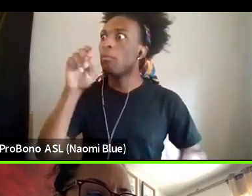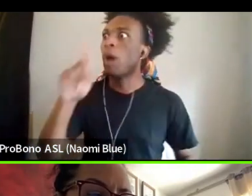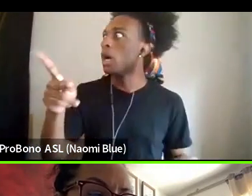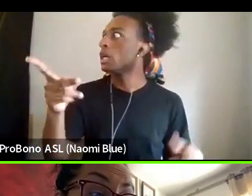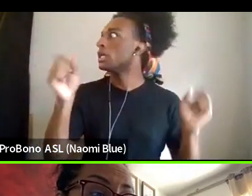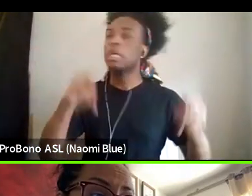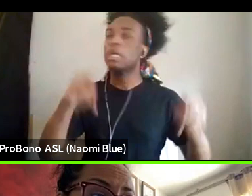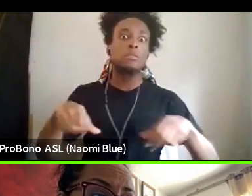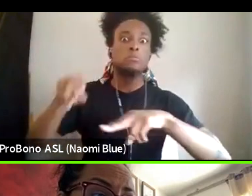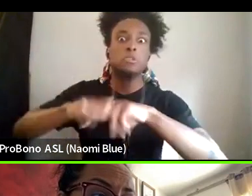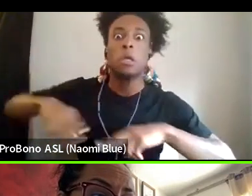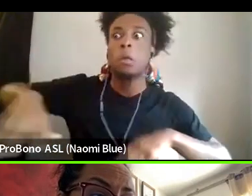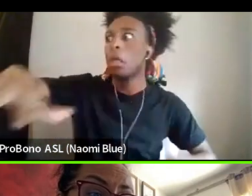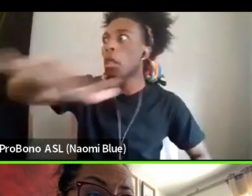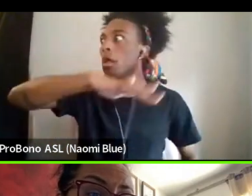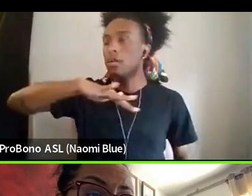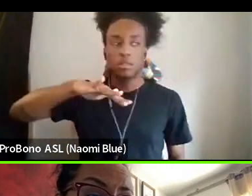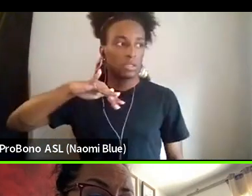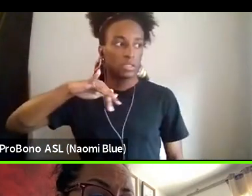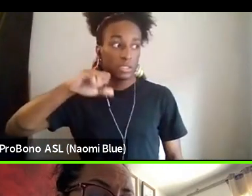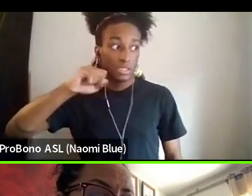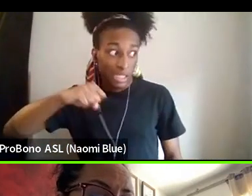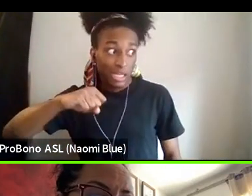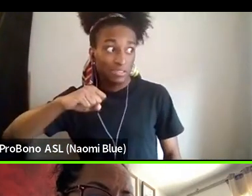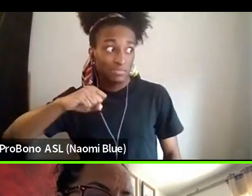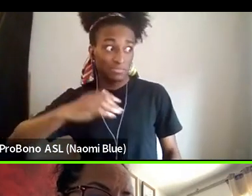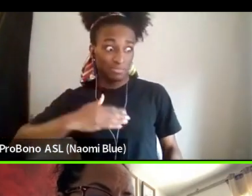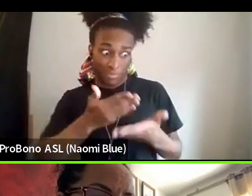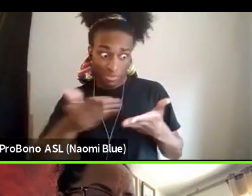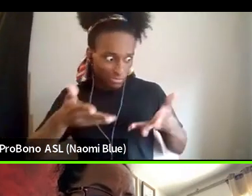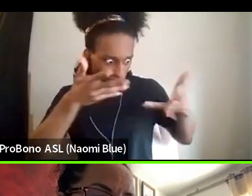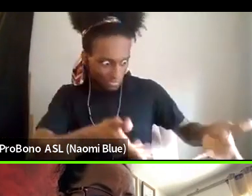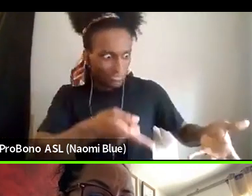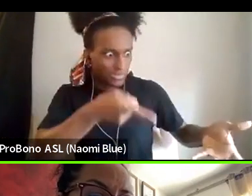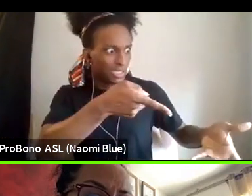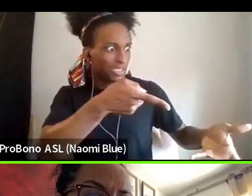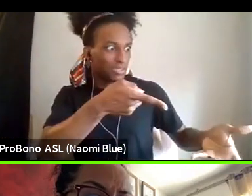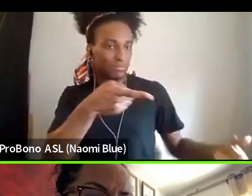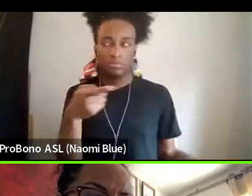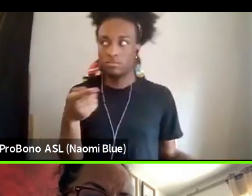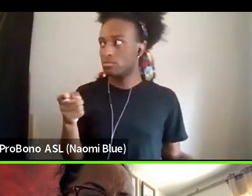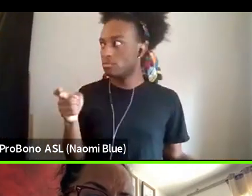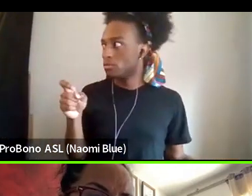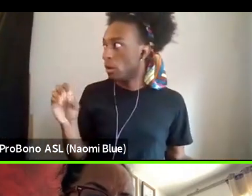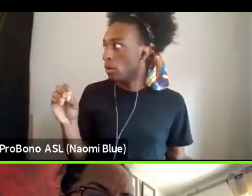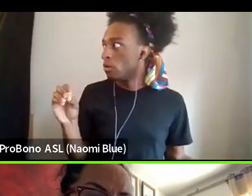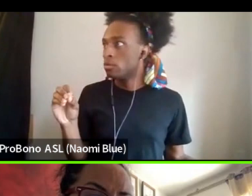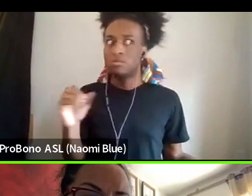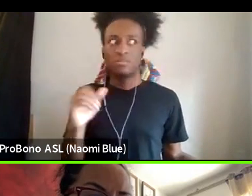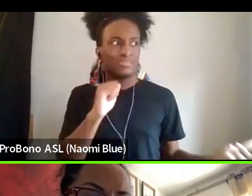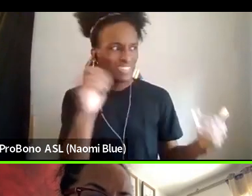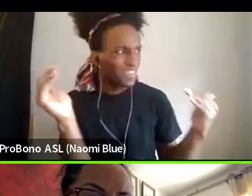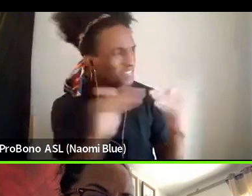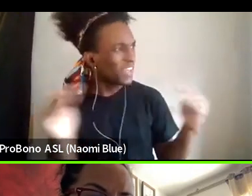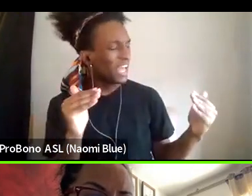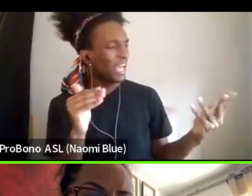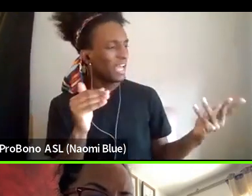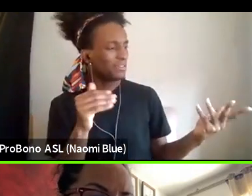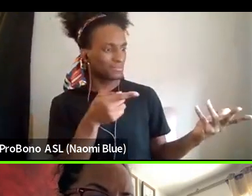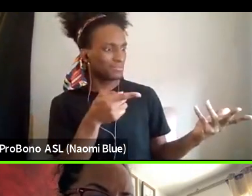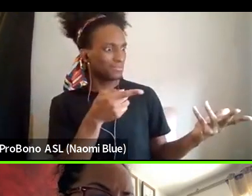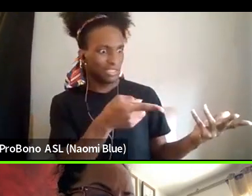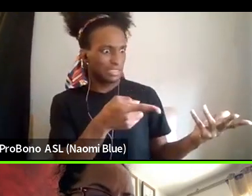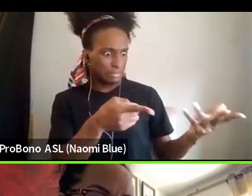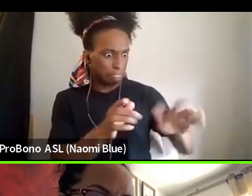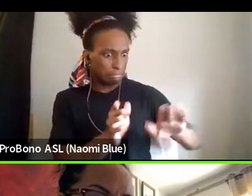want. Yeah, but my things are here. So that's not fair. That you just moved them